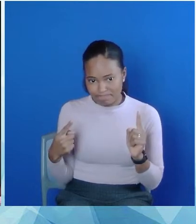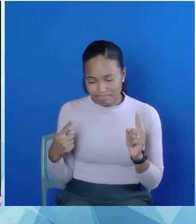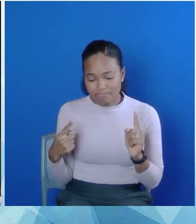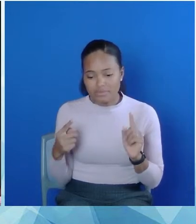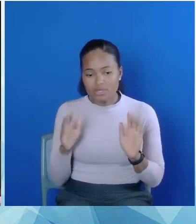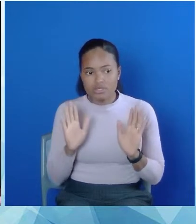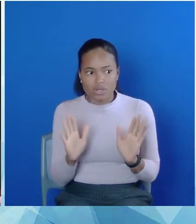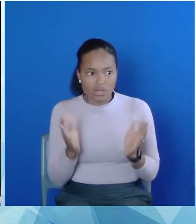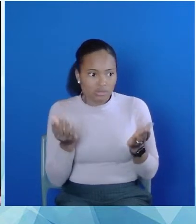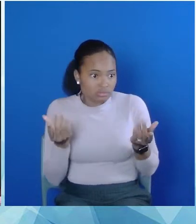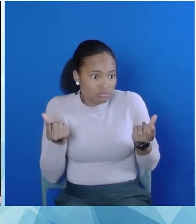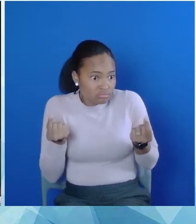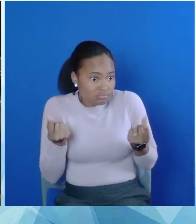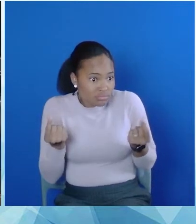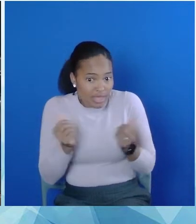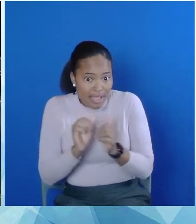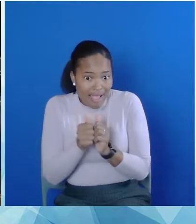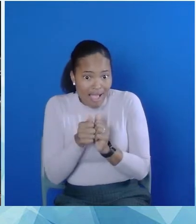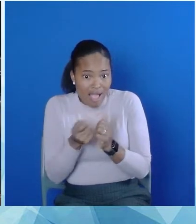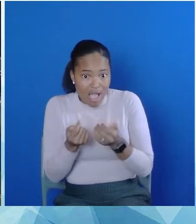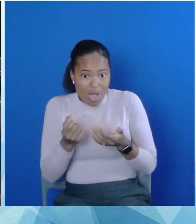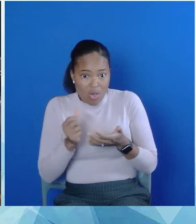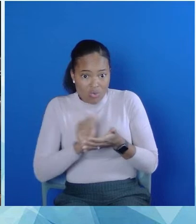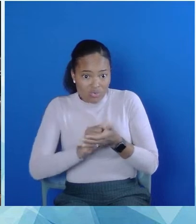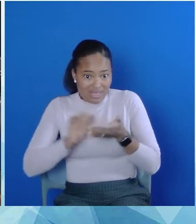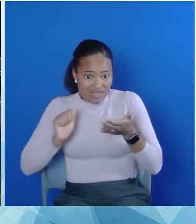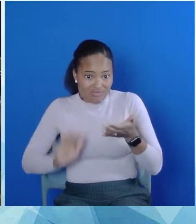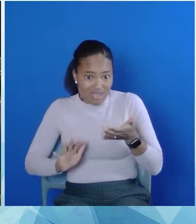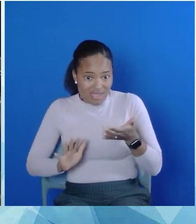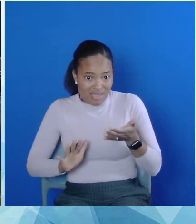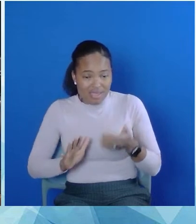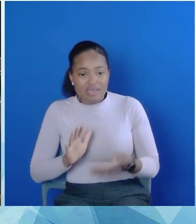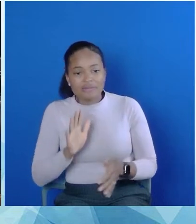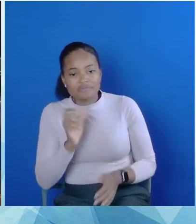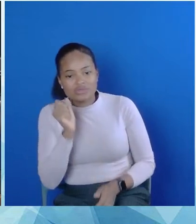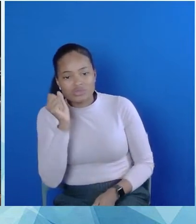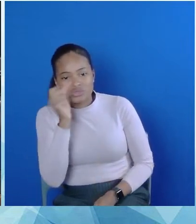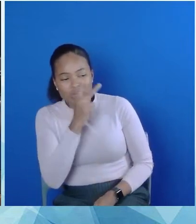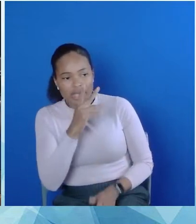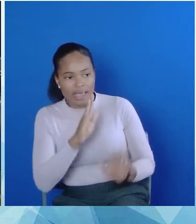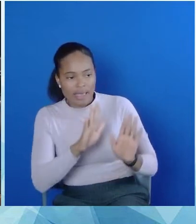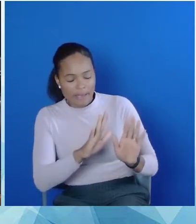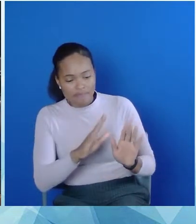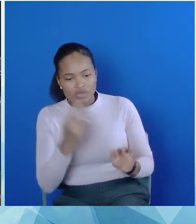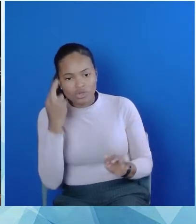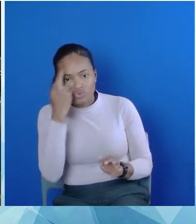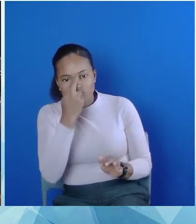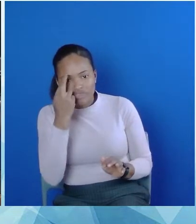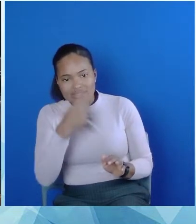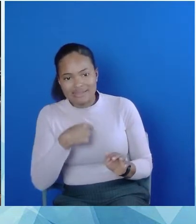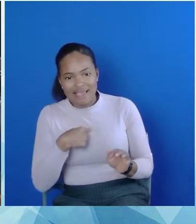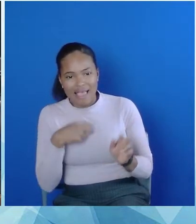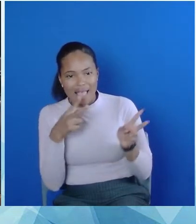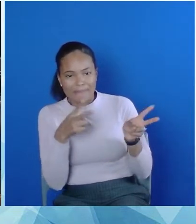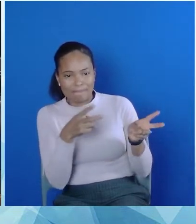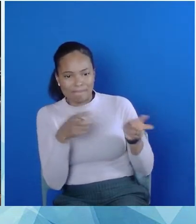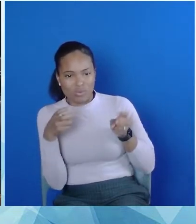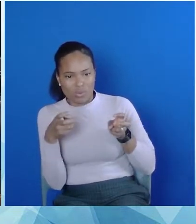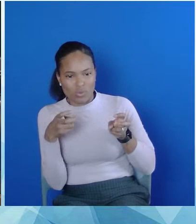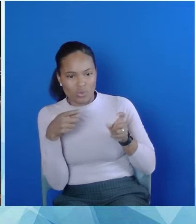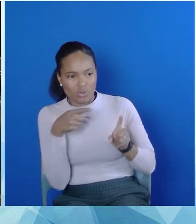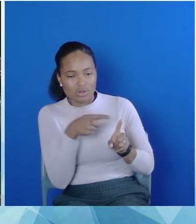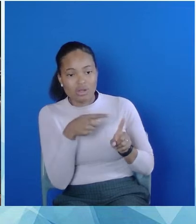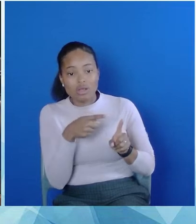So what do we do? How do we get rid of this? So, Linda, part of the reason why I pulled this is because ASDB is a